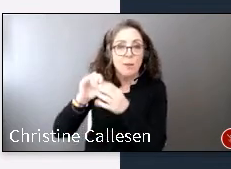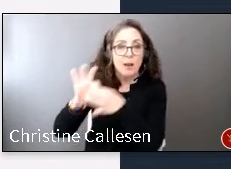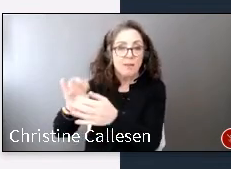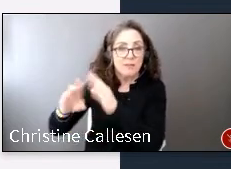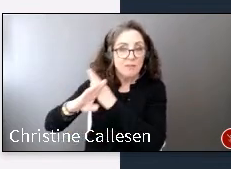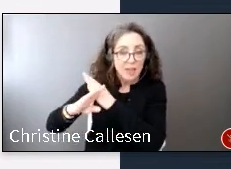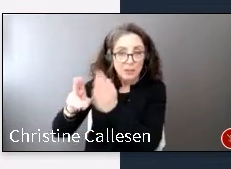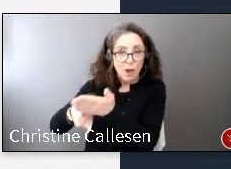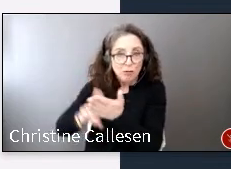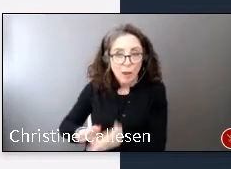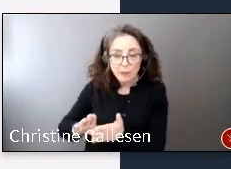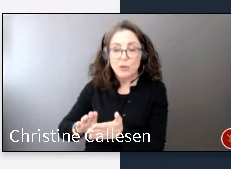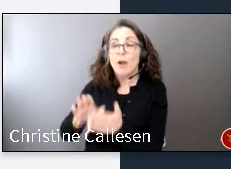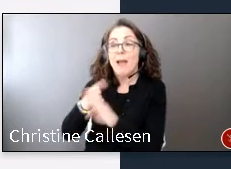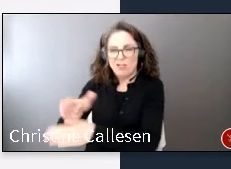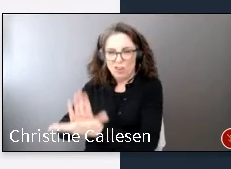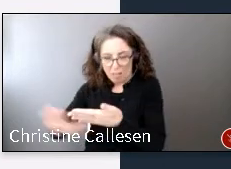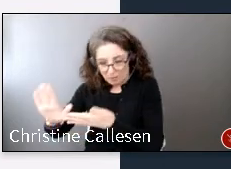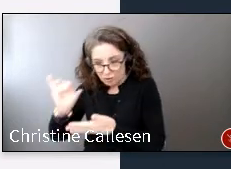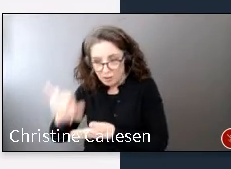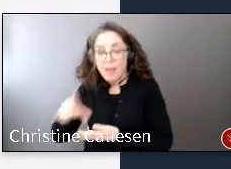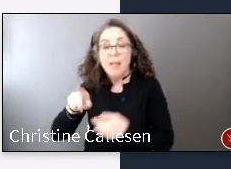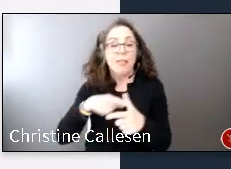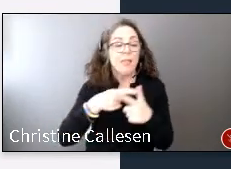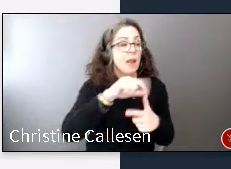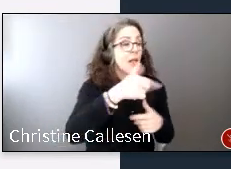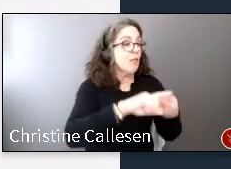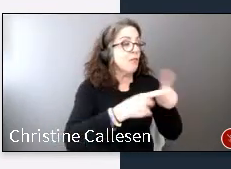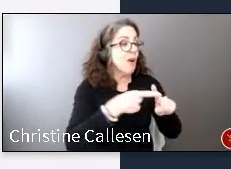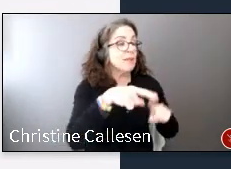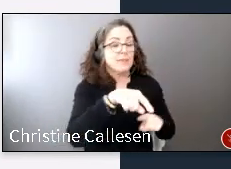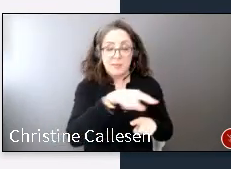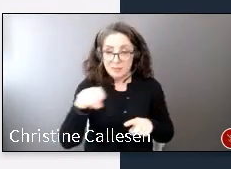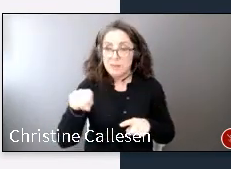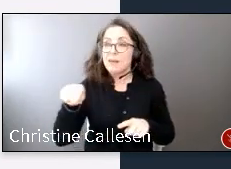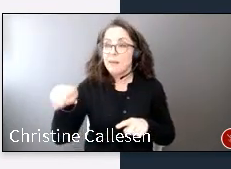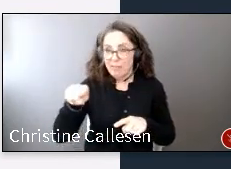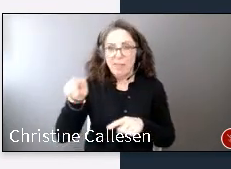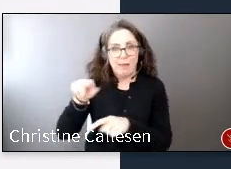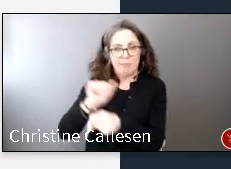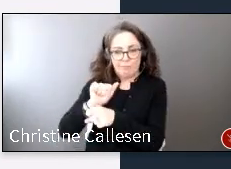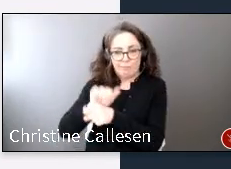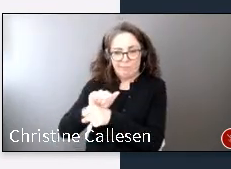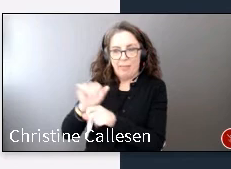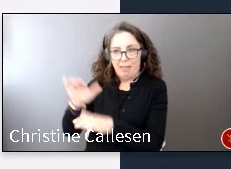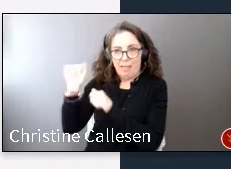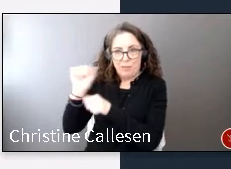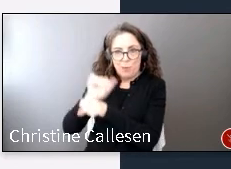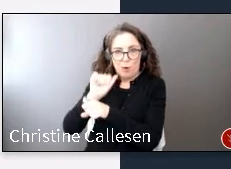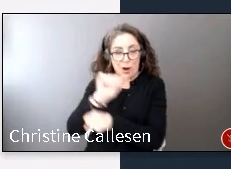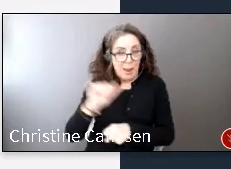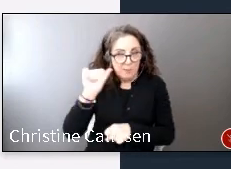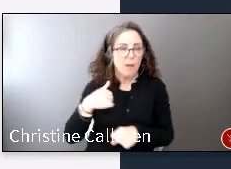contracting. After that, several of my close friends at the company left to go work at Amazon, and they convinced me that I should